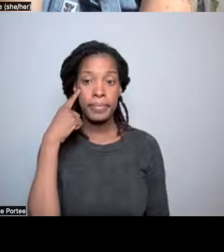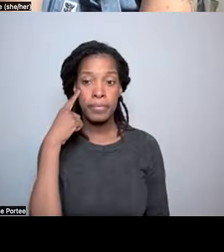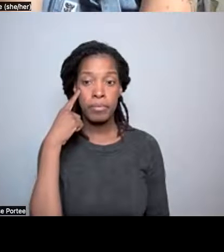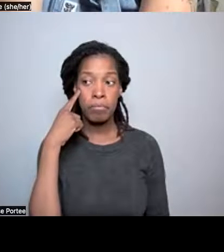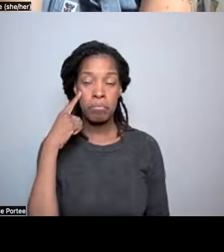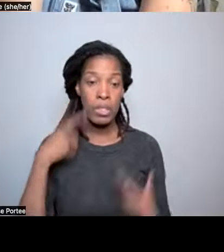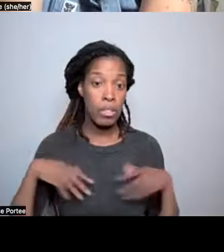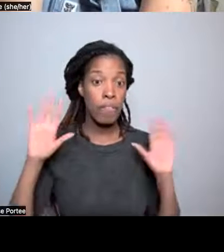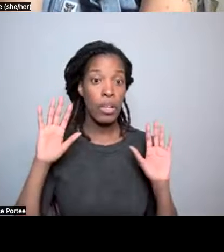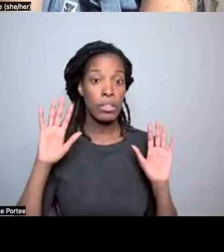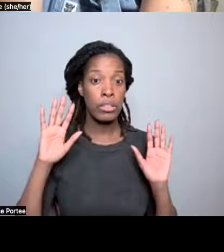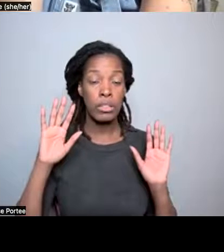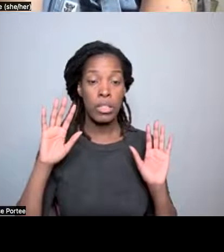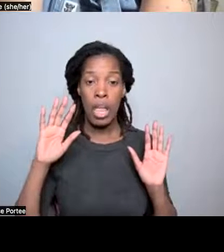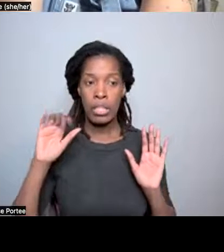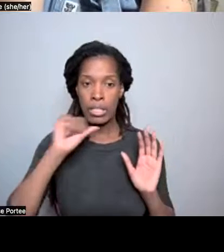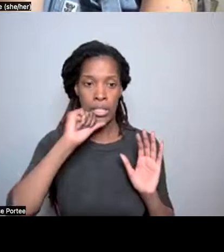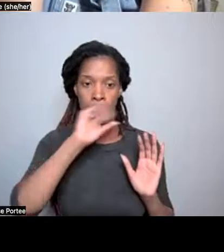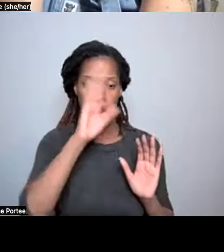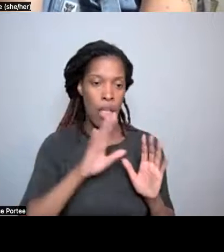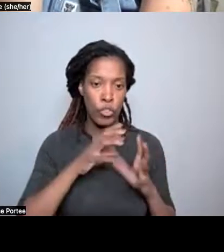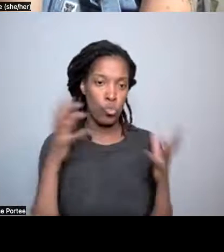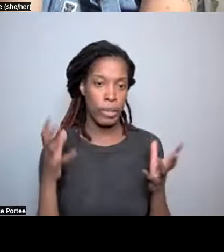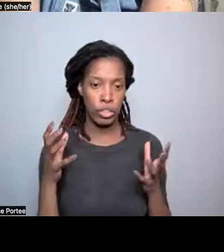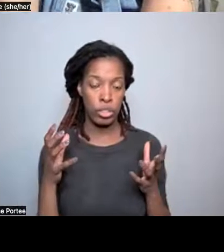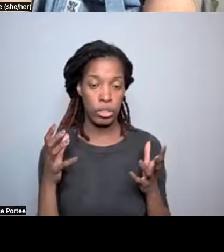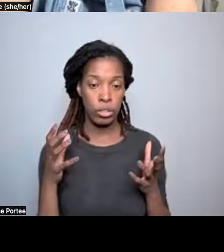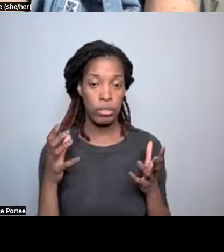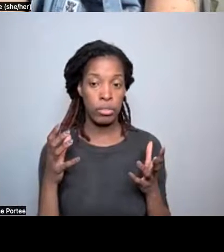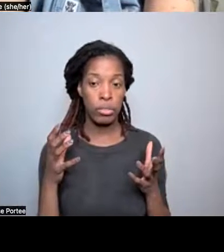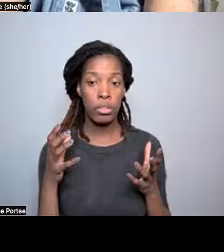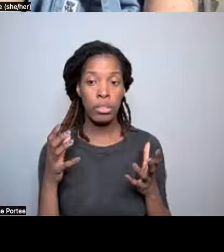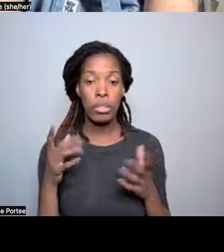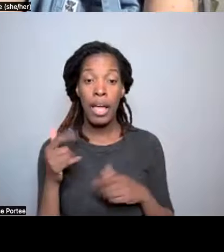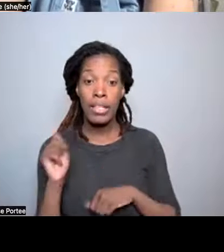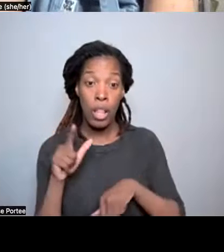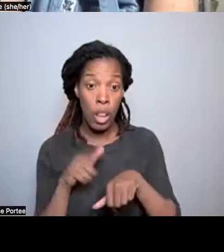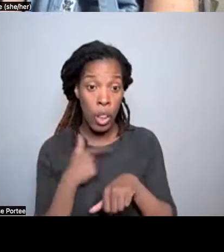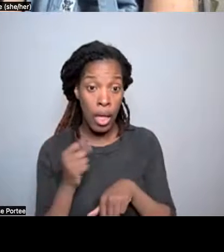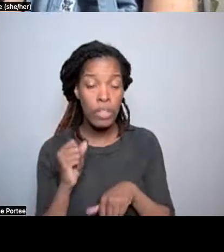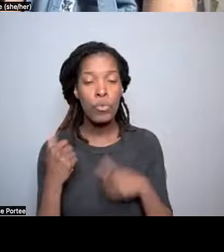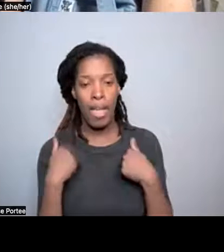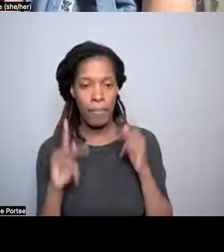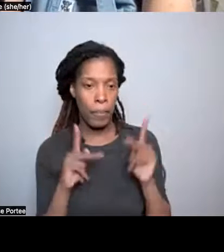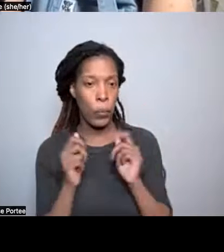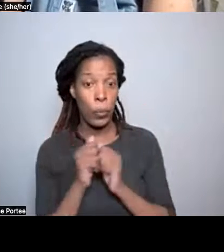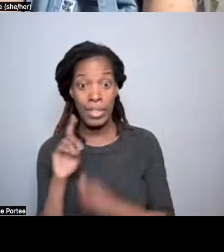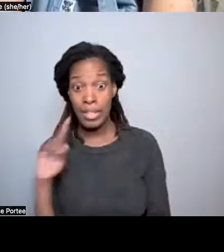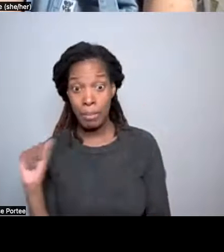sacrifice is too much. As long as we will have people with